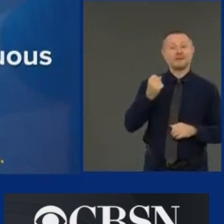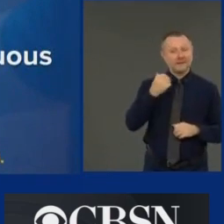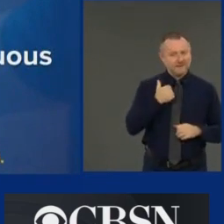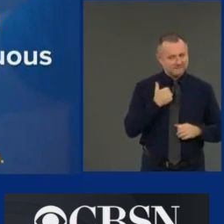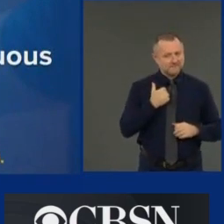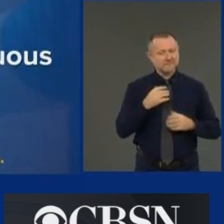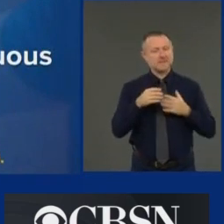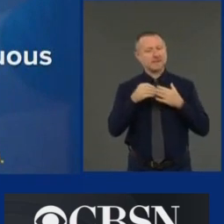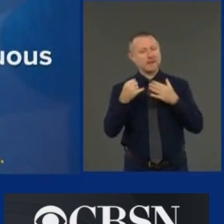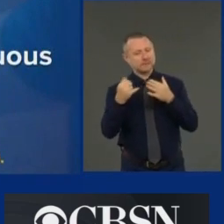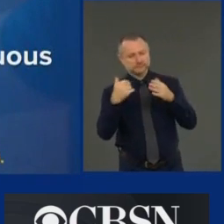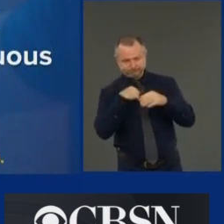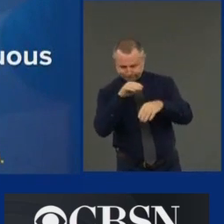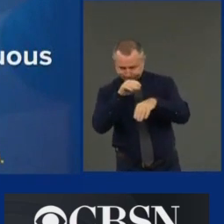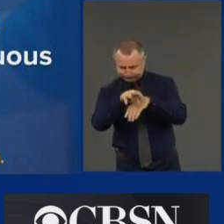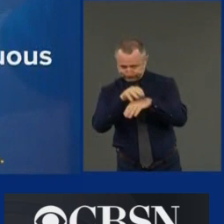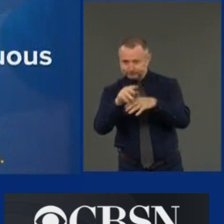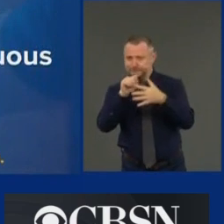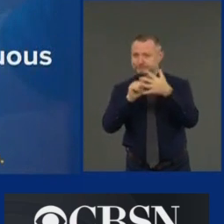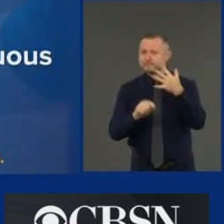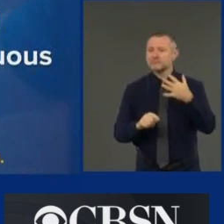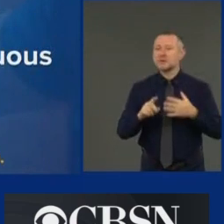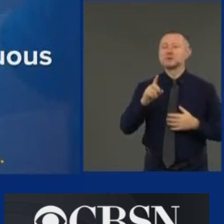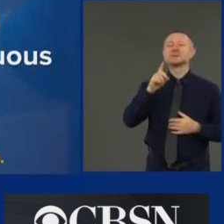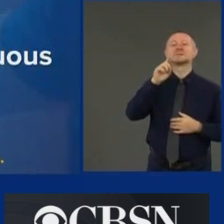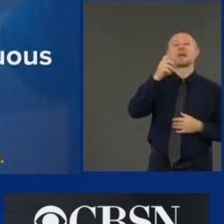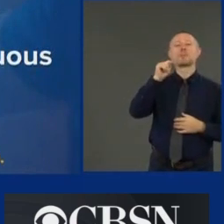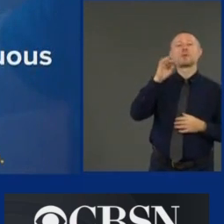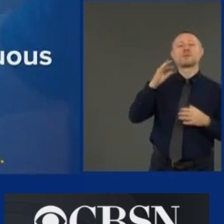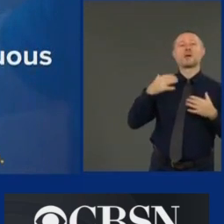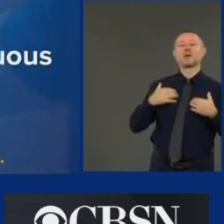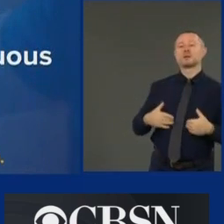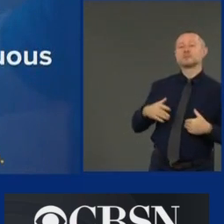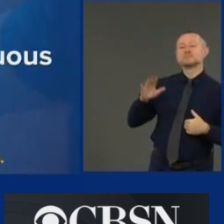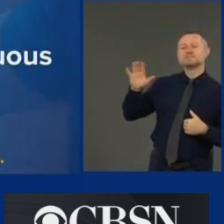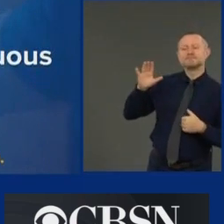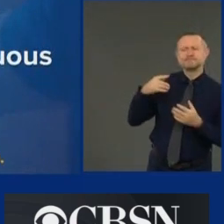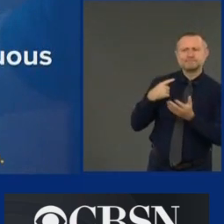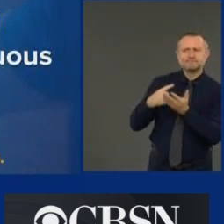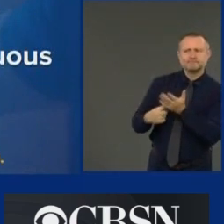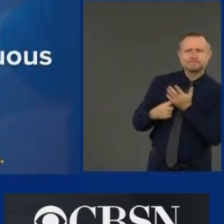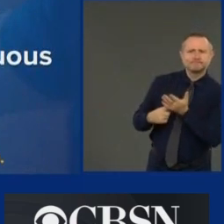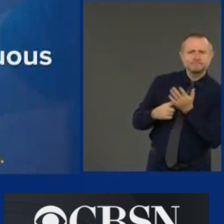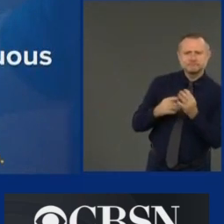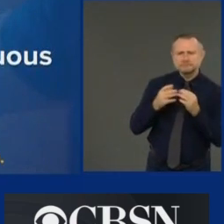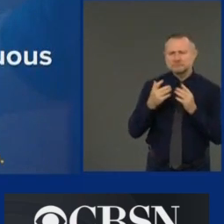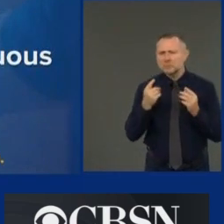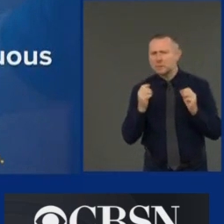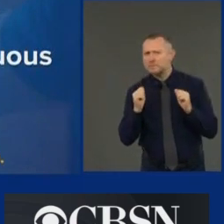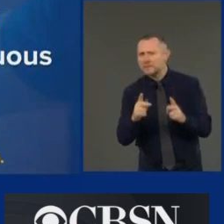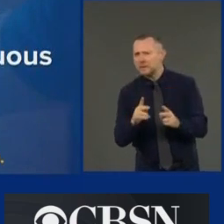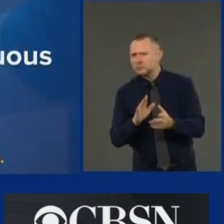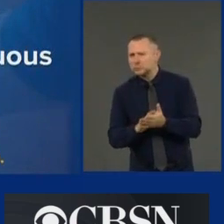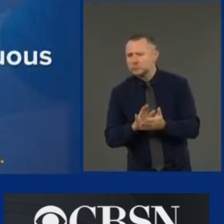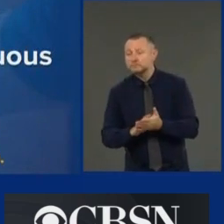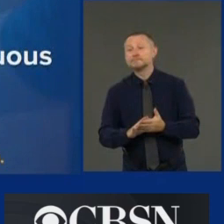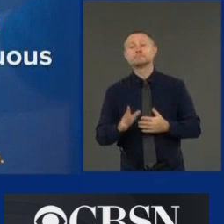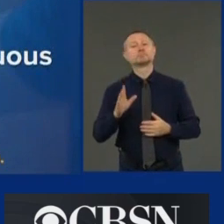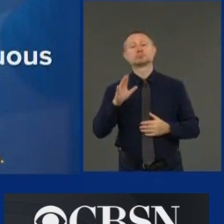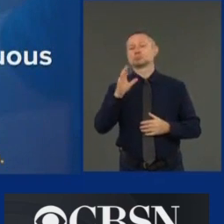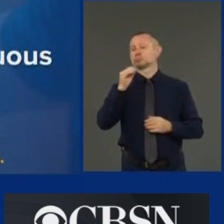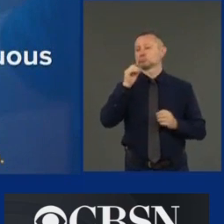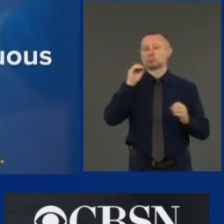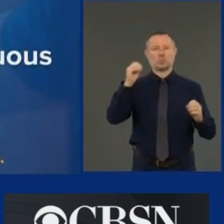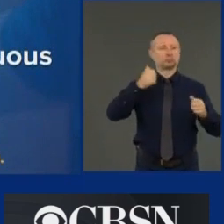by the Department of Health on just how they should do it, but there'll be no travel, practice,